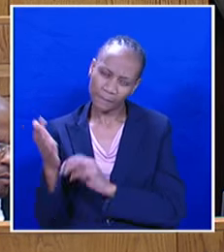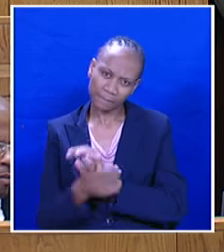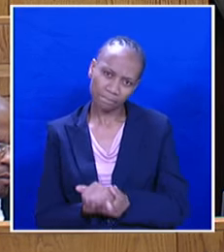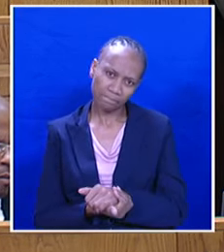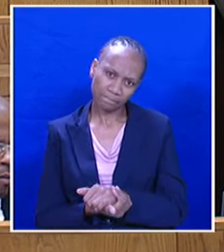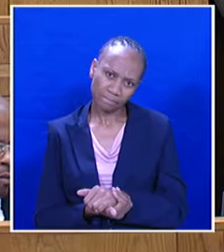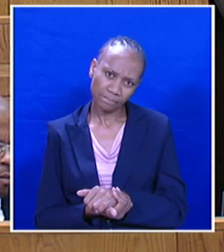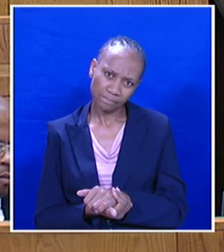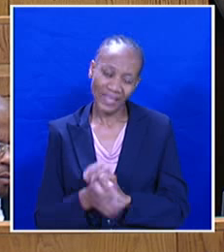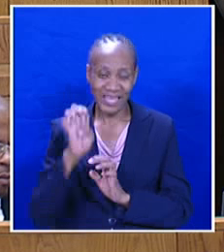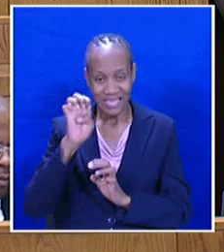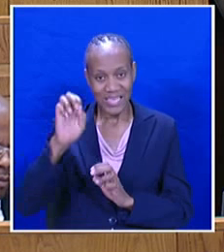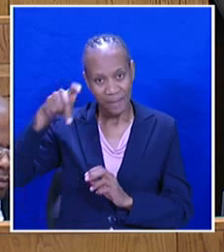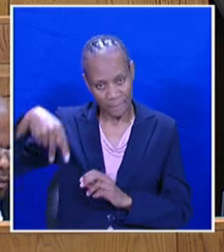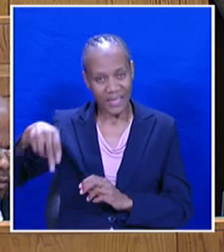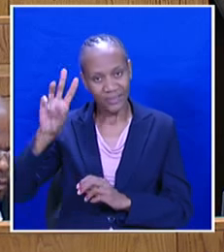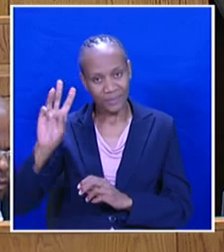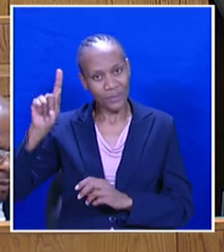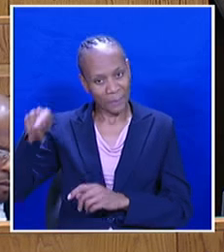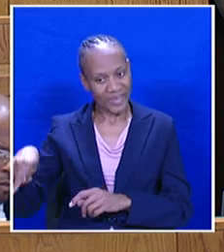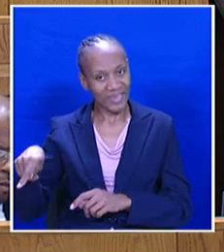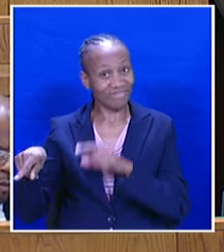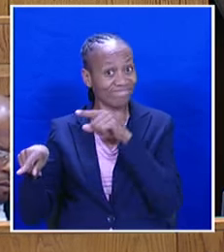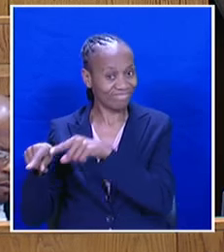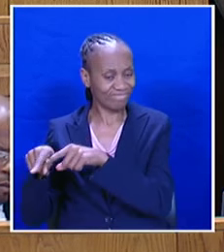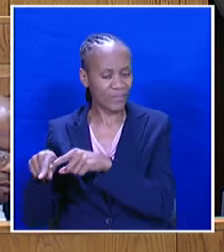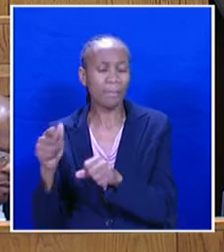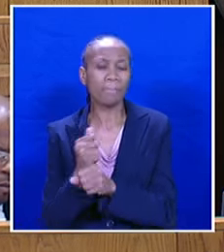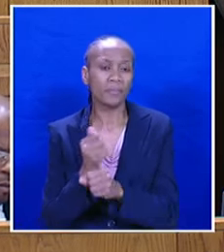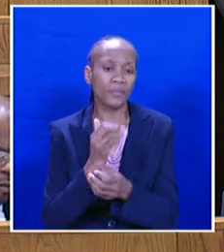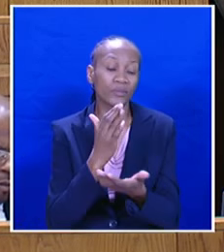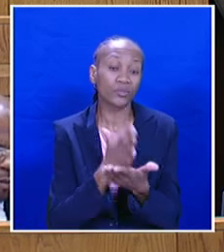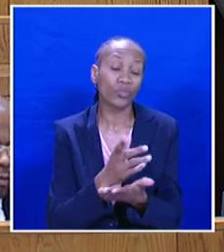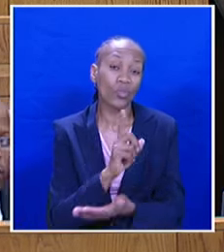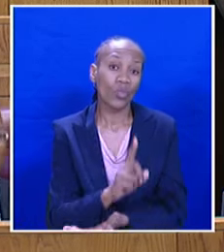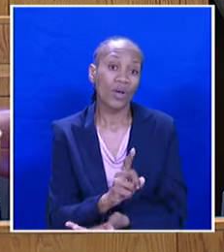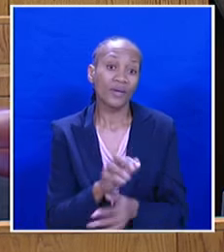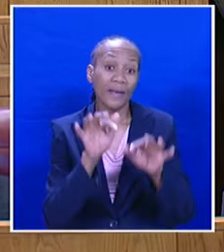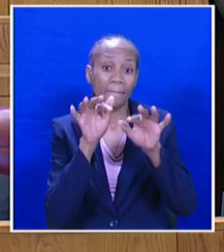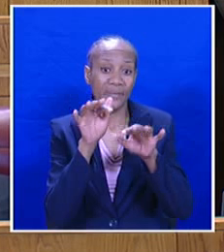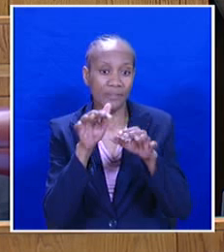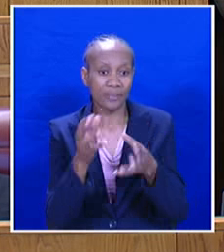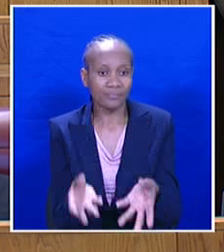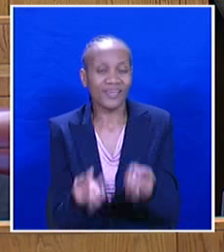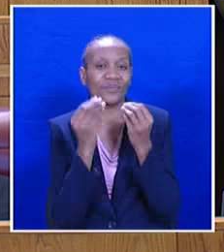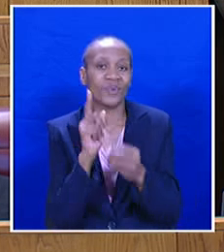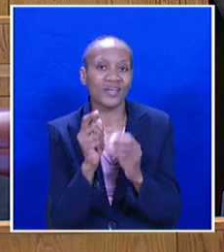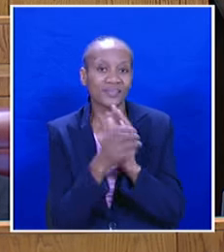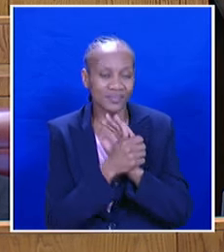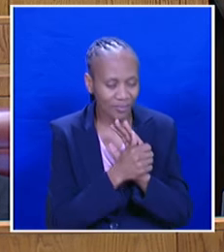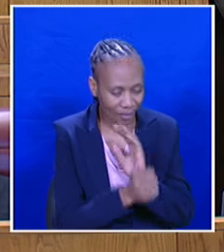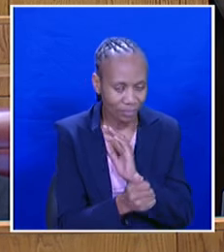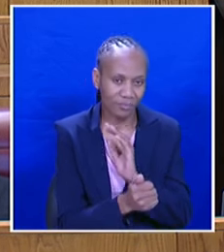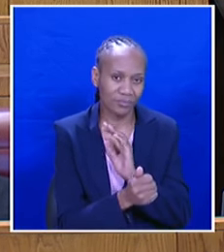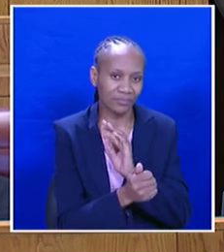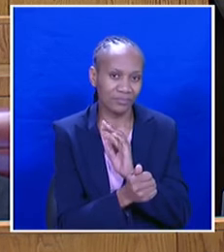EPWP programs enable people to gain skills, to also gain